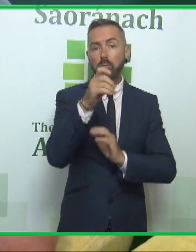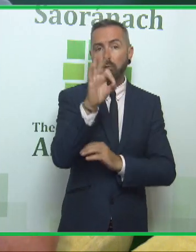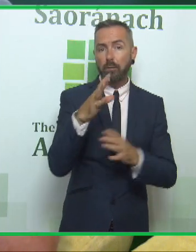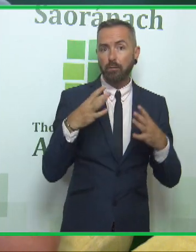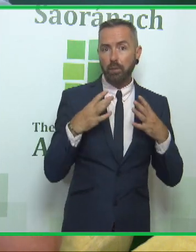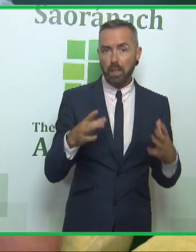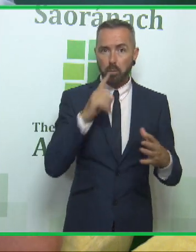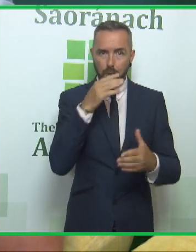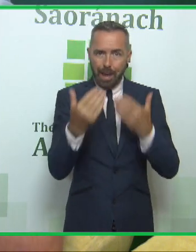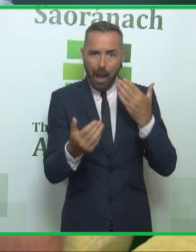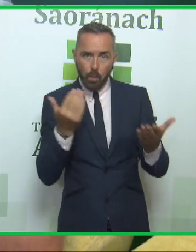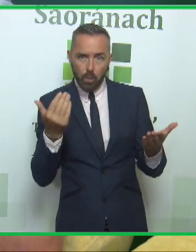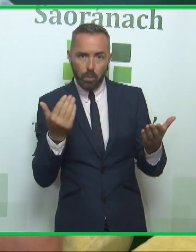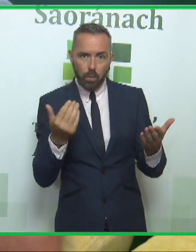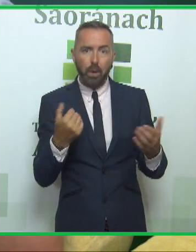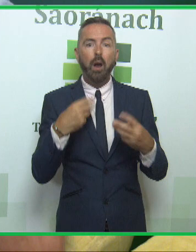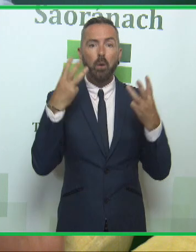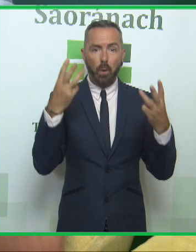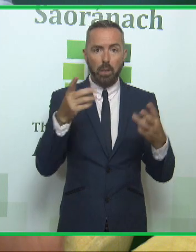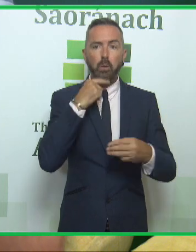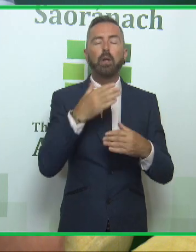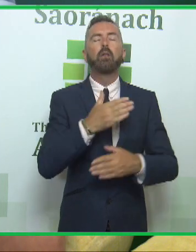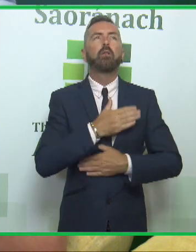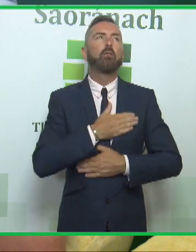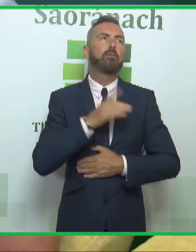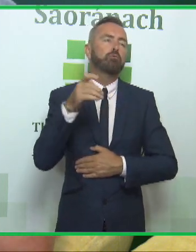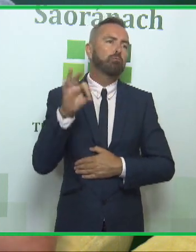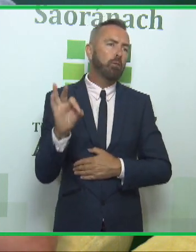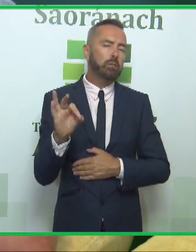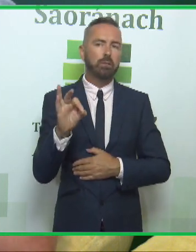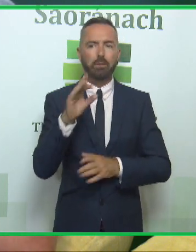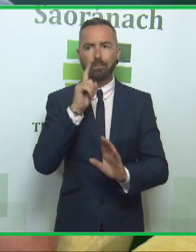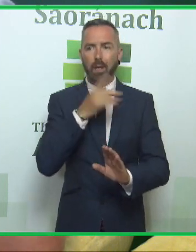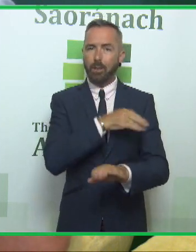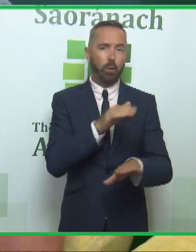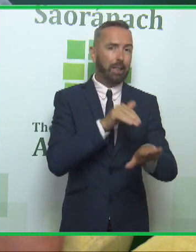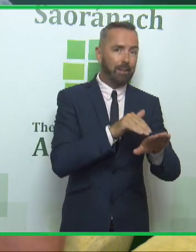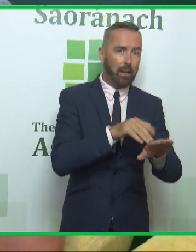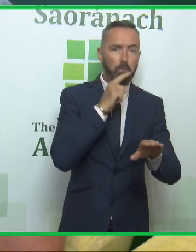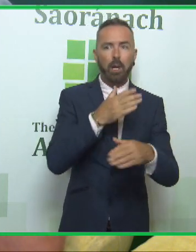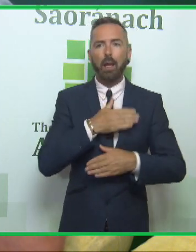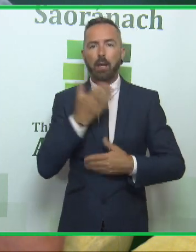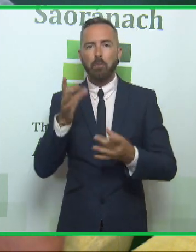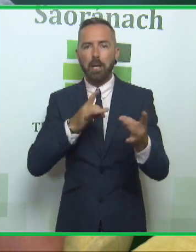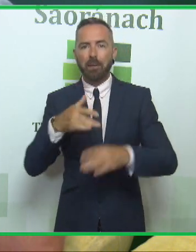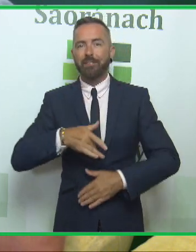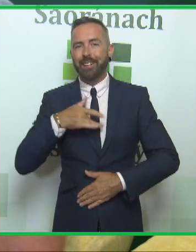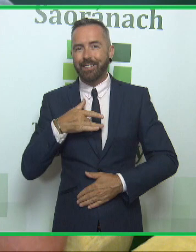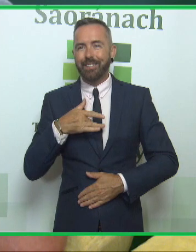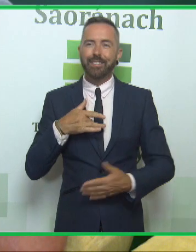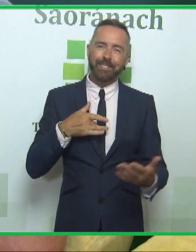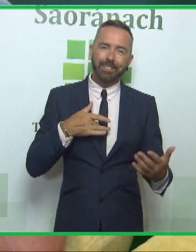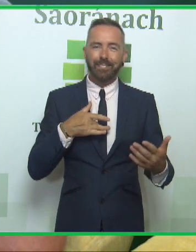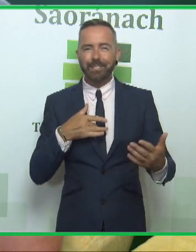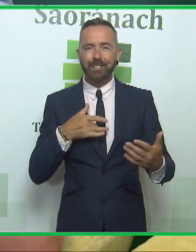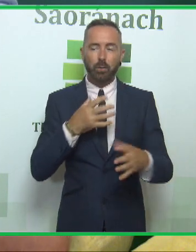unconscious ambivalence. So I want to get drug free, but I love drugs. I don't like the consequence of drugs, but I like how they make me feel. So it's never